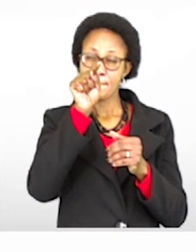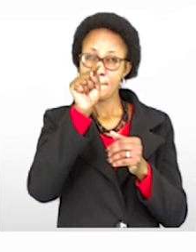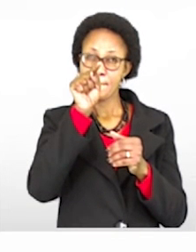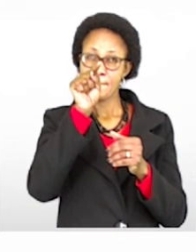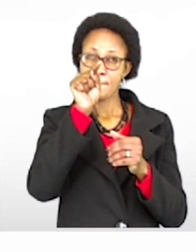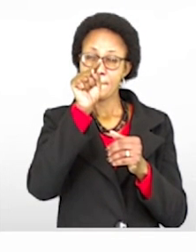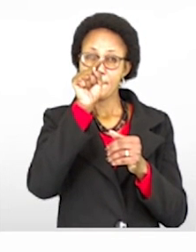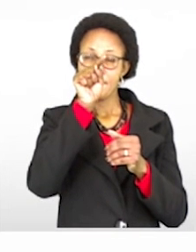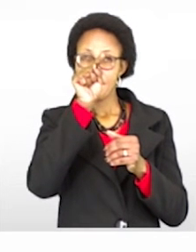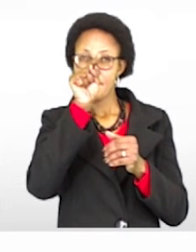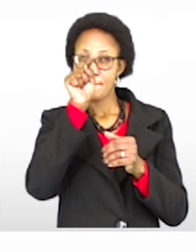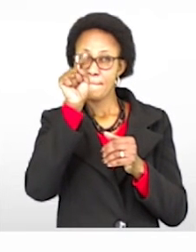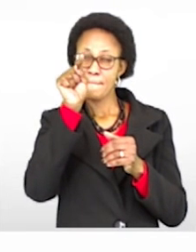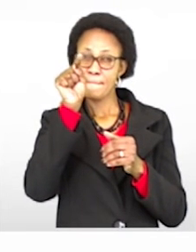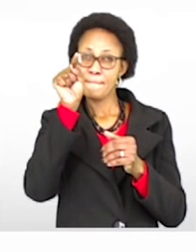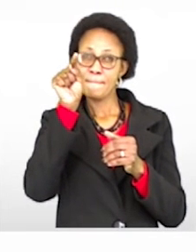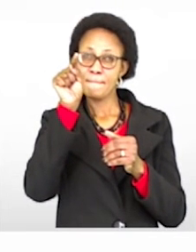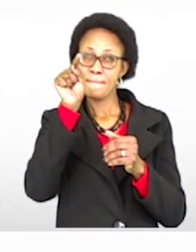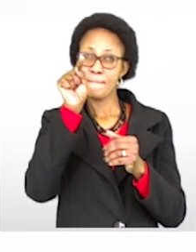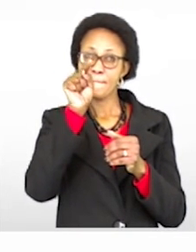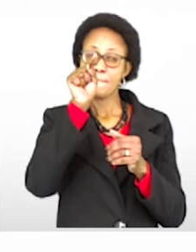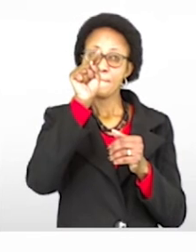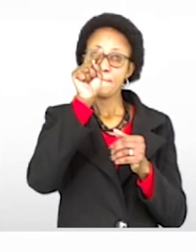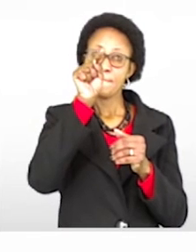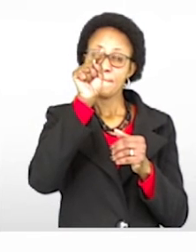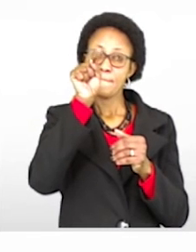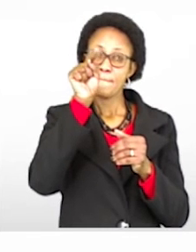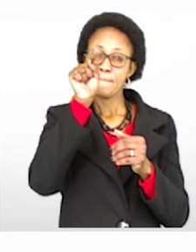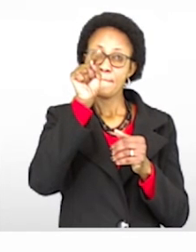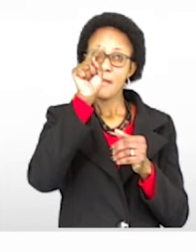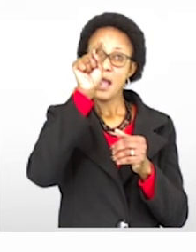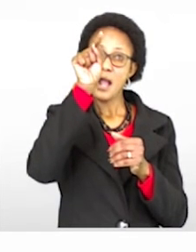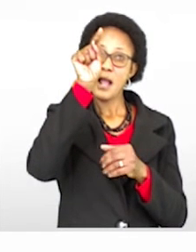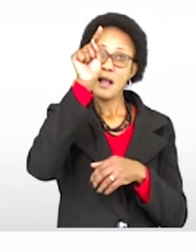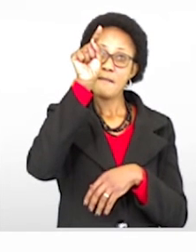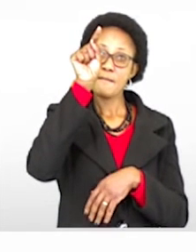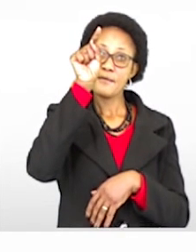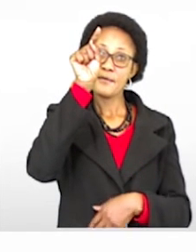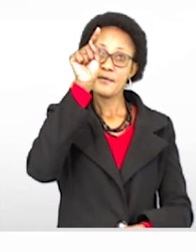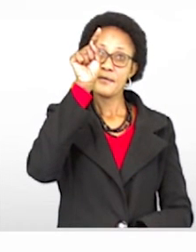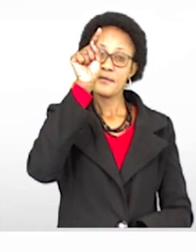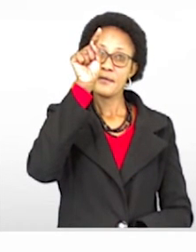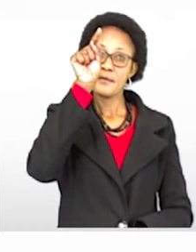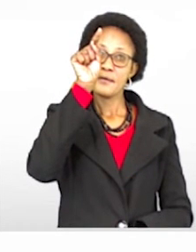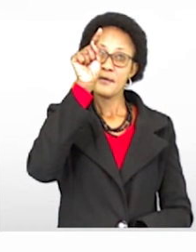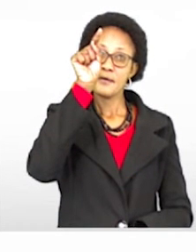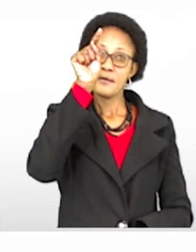a straight line, down the street. We're turning down again. Very good.